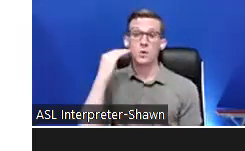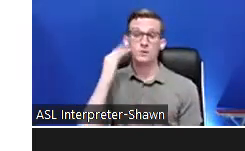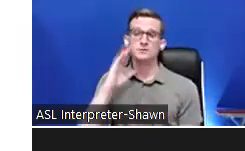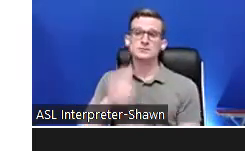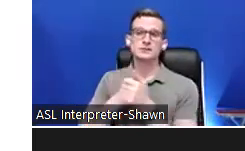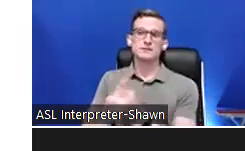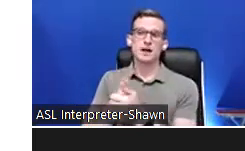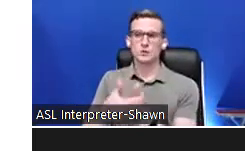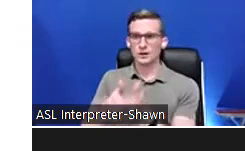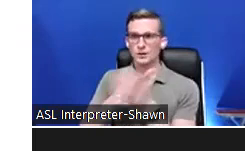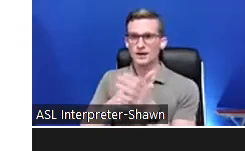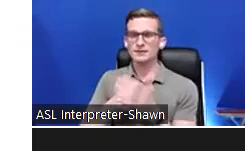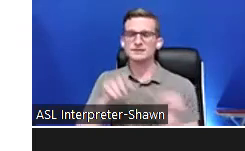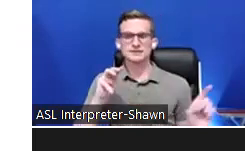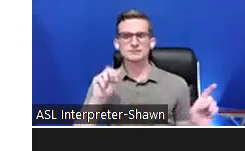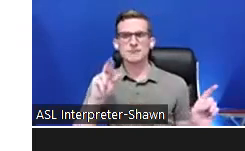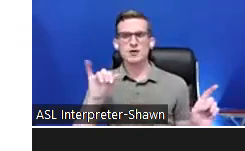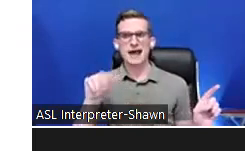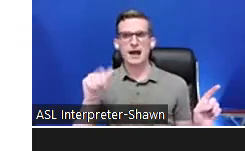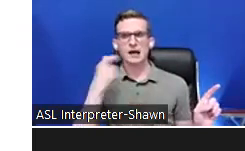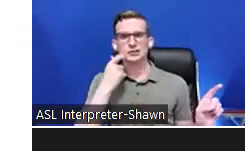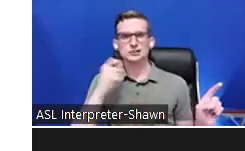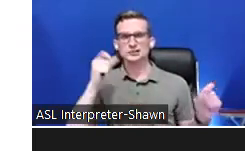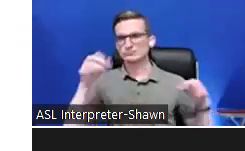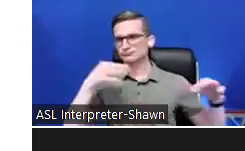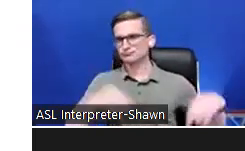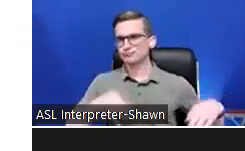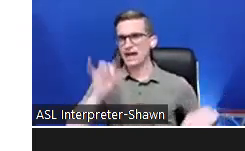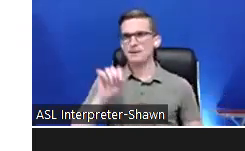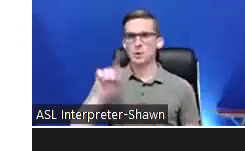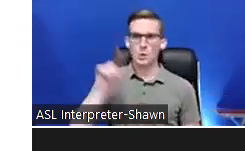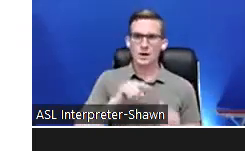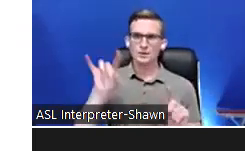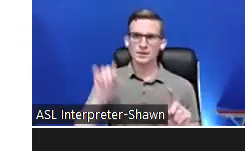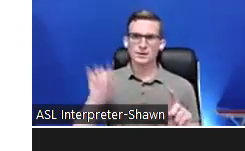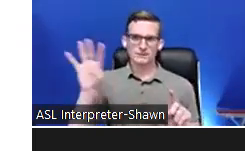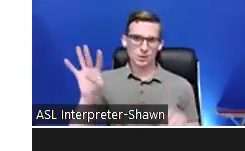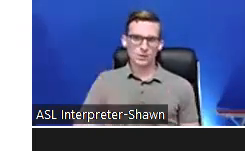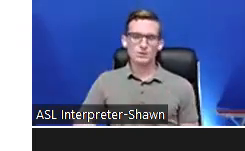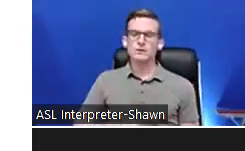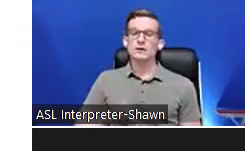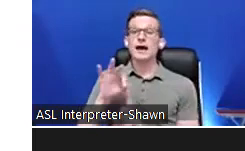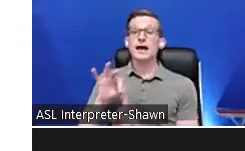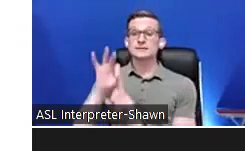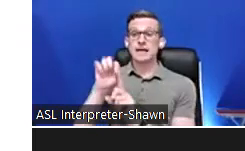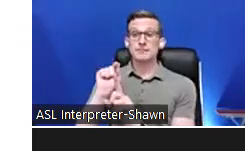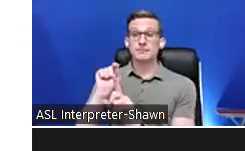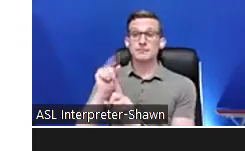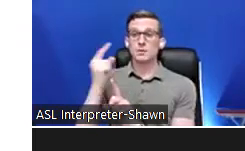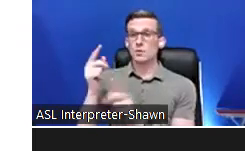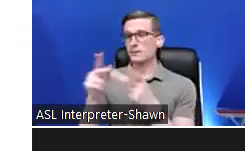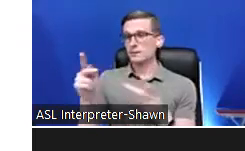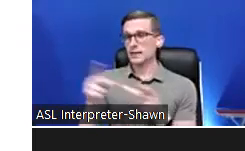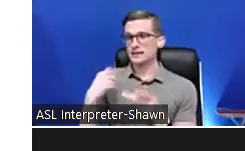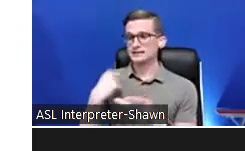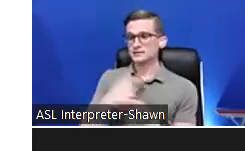that Mariana was just going over. So parts 8.1 to 8.4, with the exception of that one place that we call out the difference